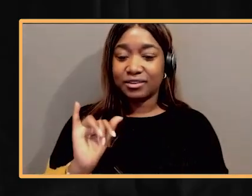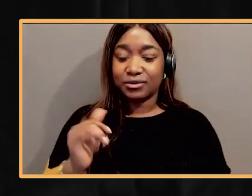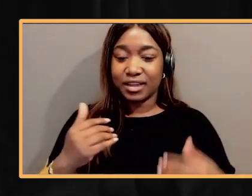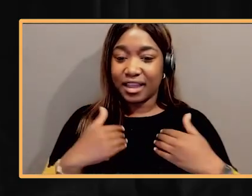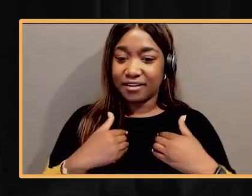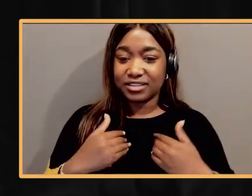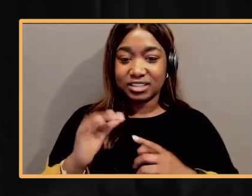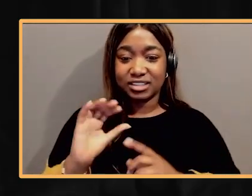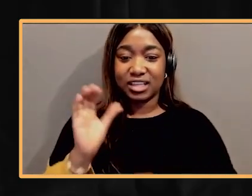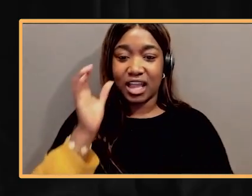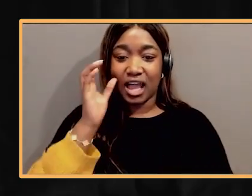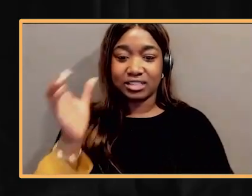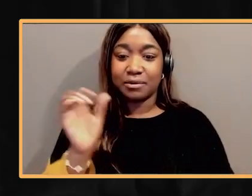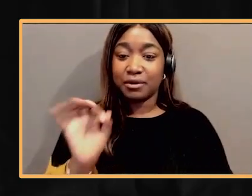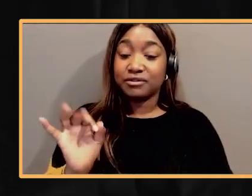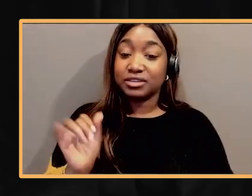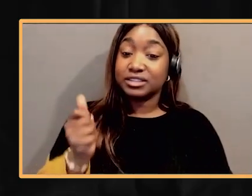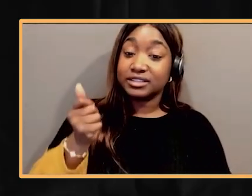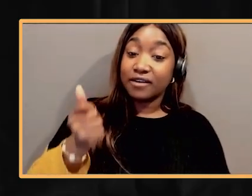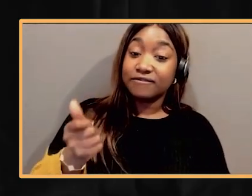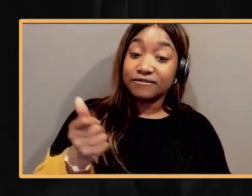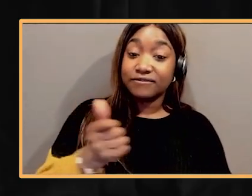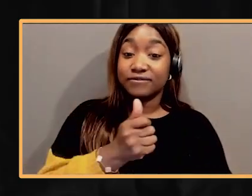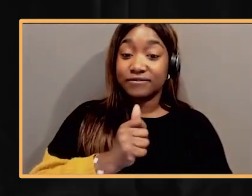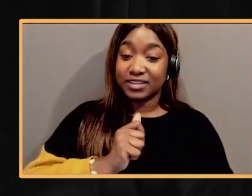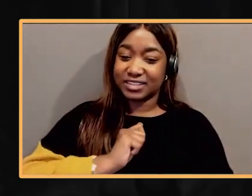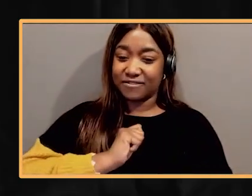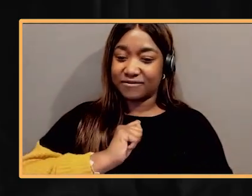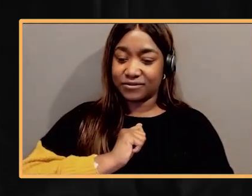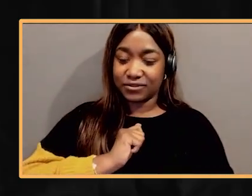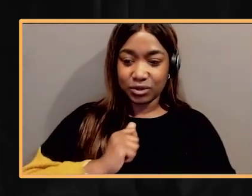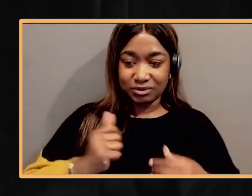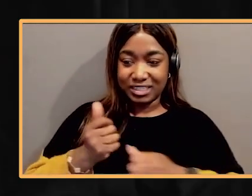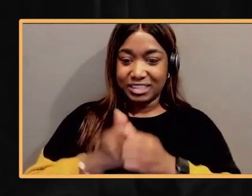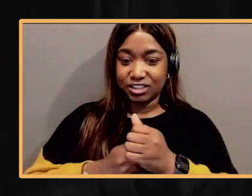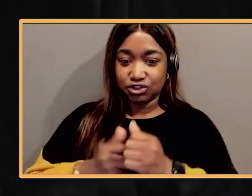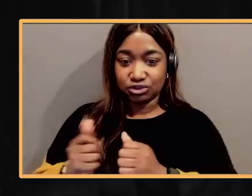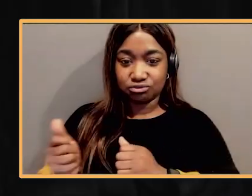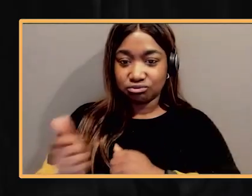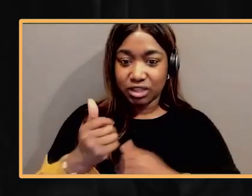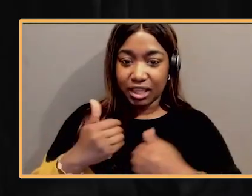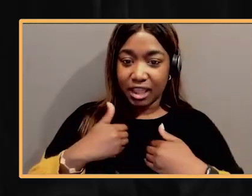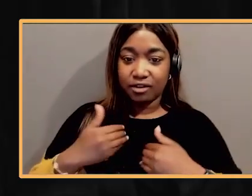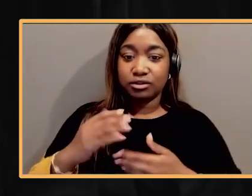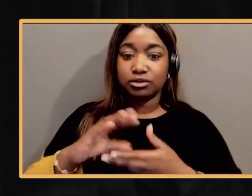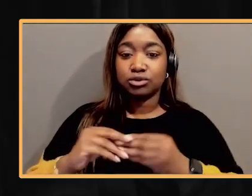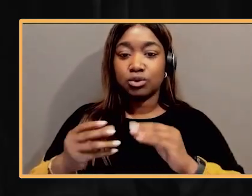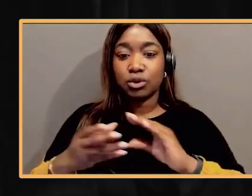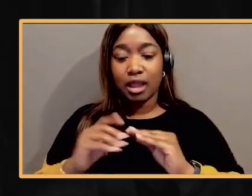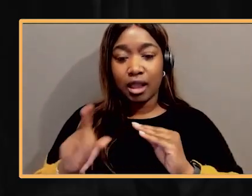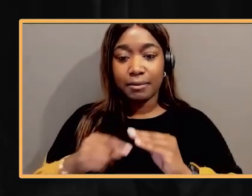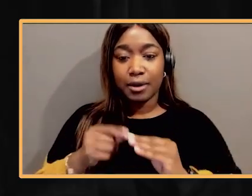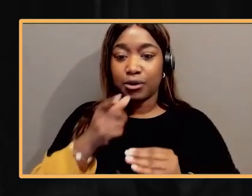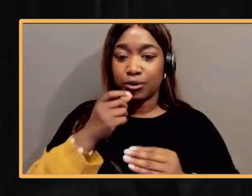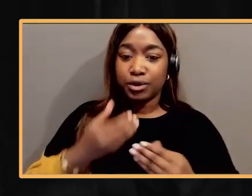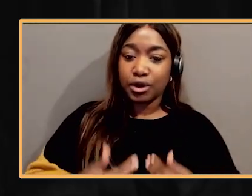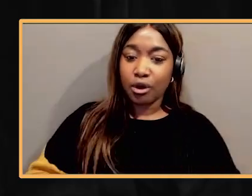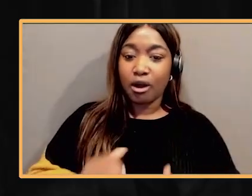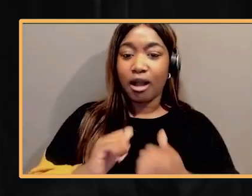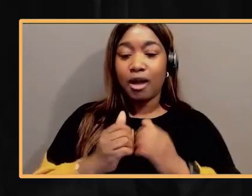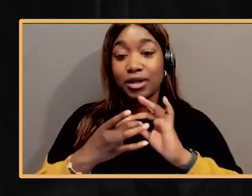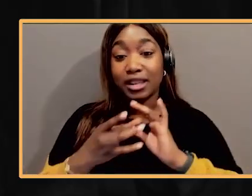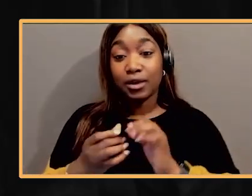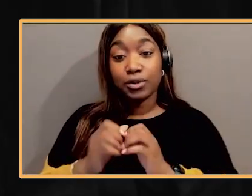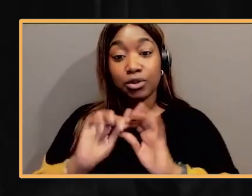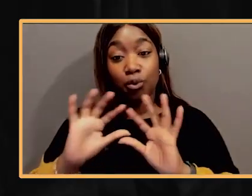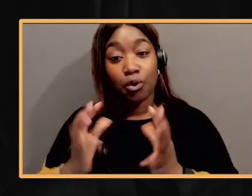concept of self, and that we each have a story about who we are and how we relate to the world and what our role is and how